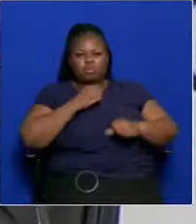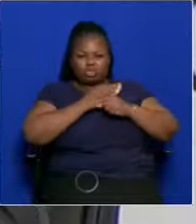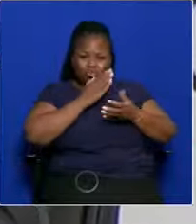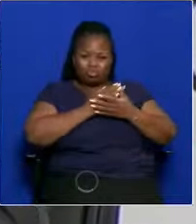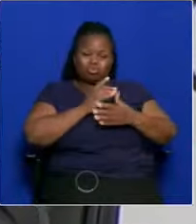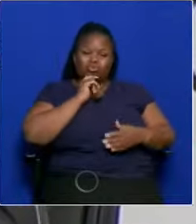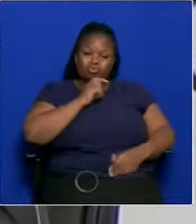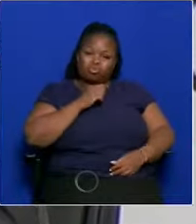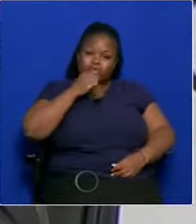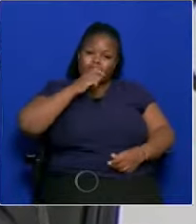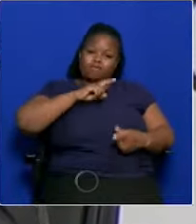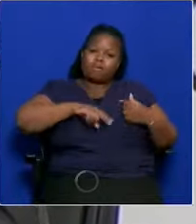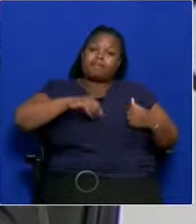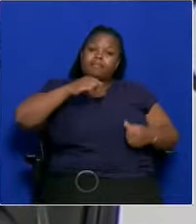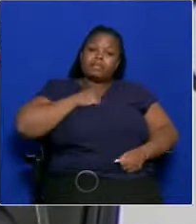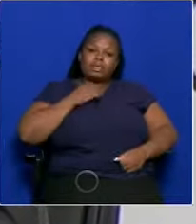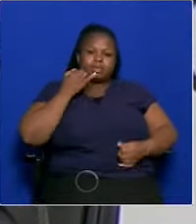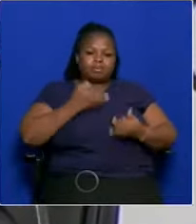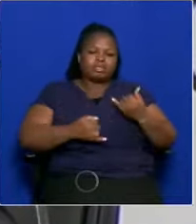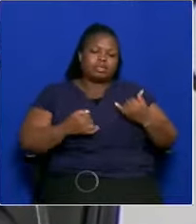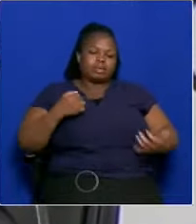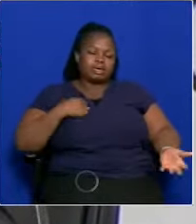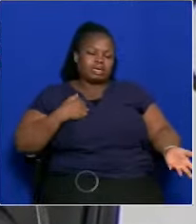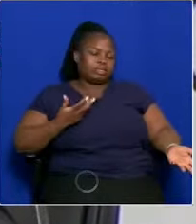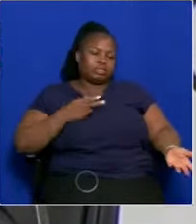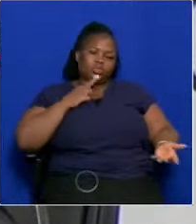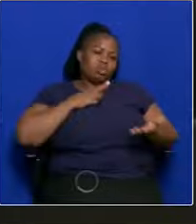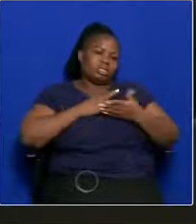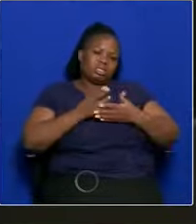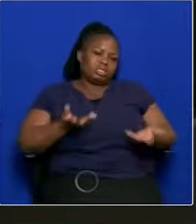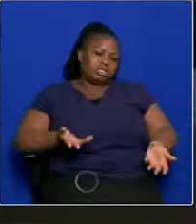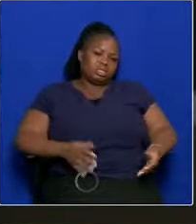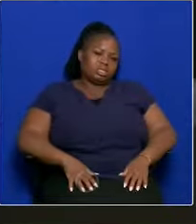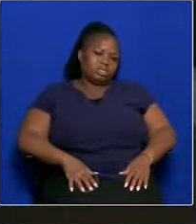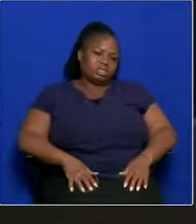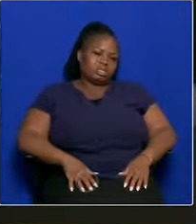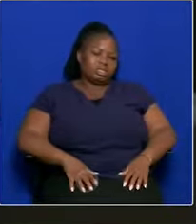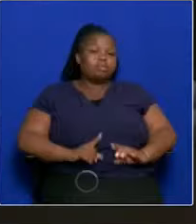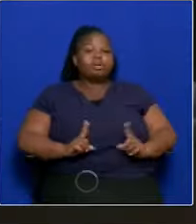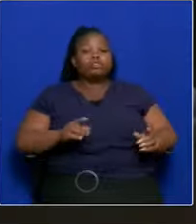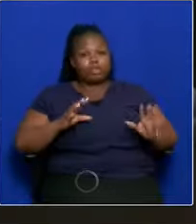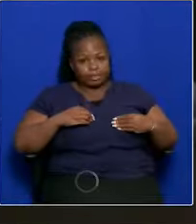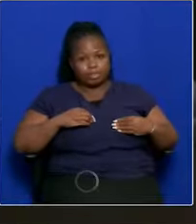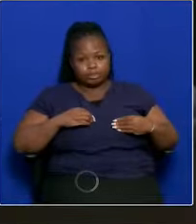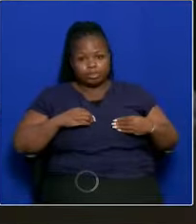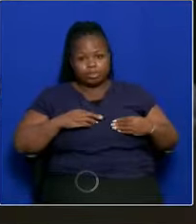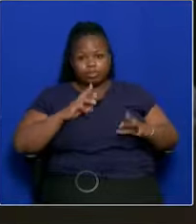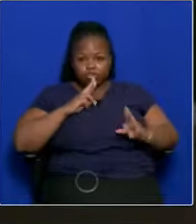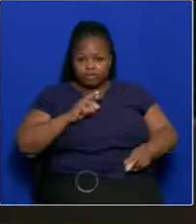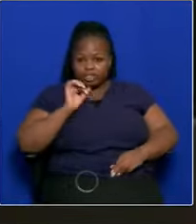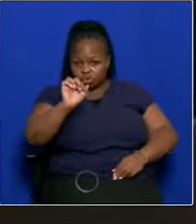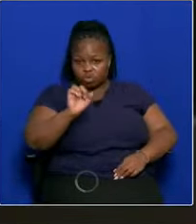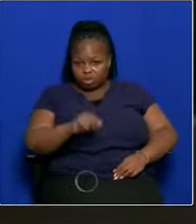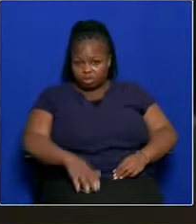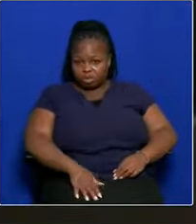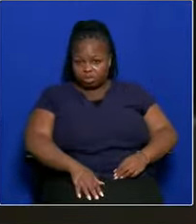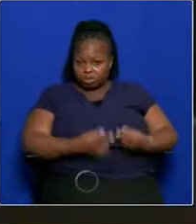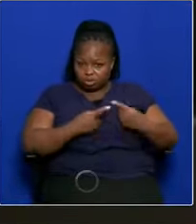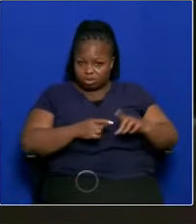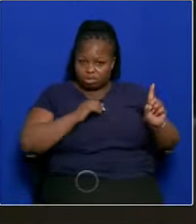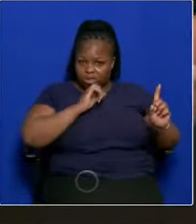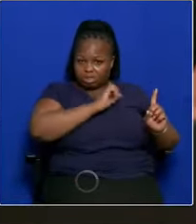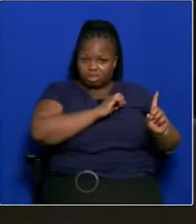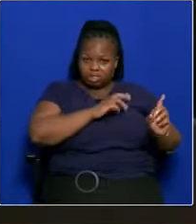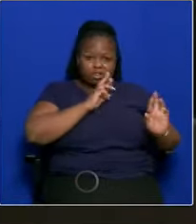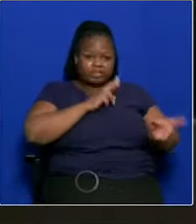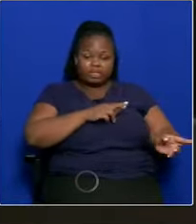that was my mistake, and it's an honest mistake. Yeah. But you accept that your reference, not his reference. If you go to page 55,